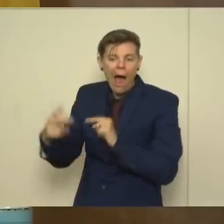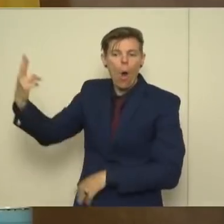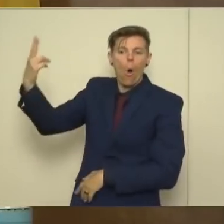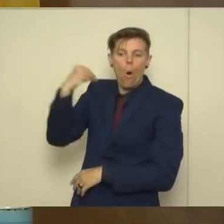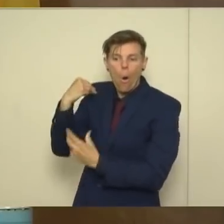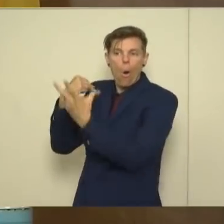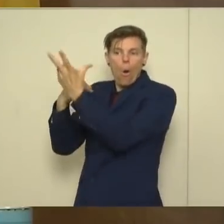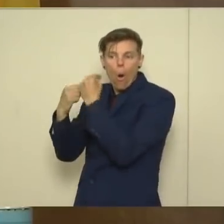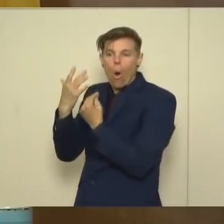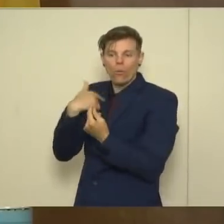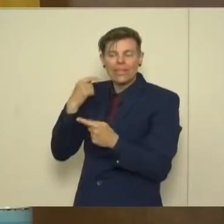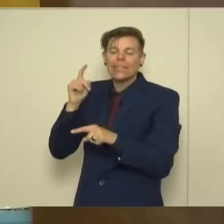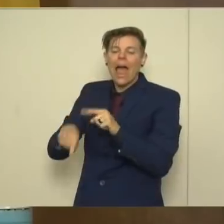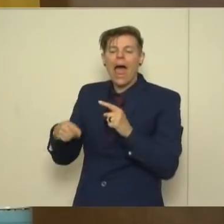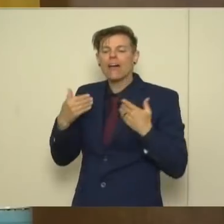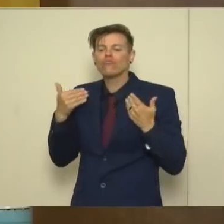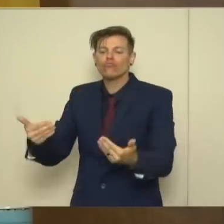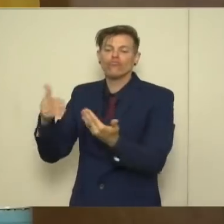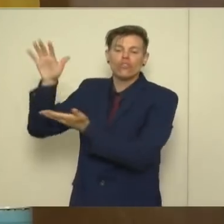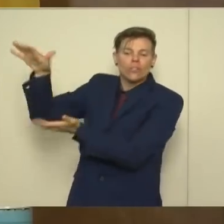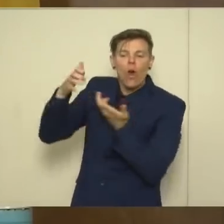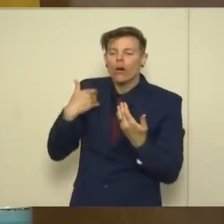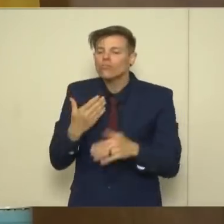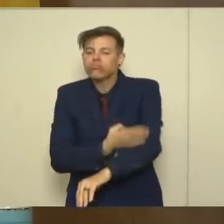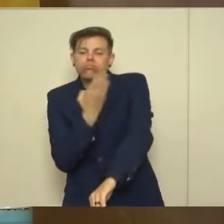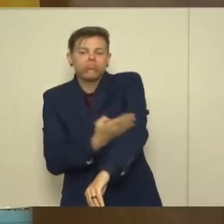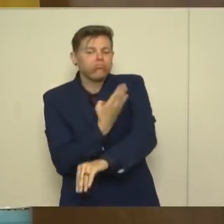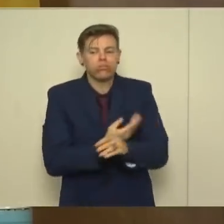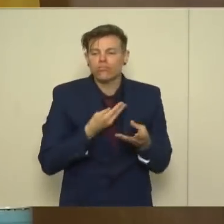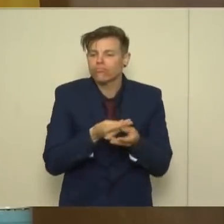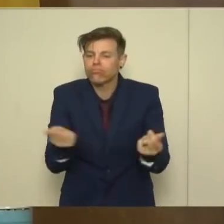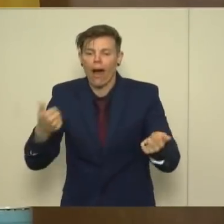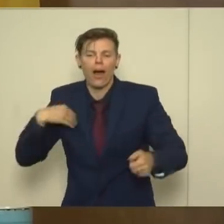government has a responsibility to be doing. So